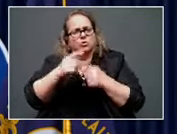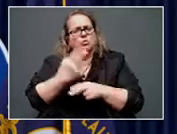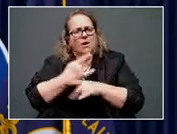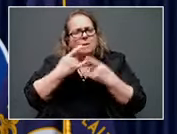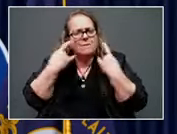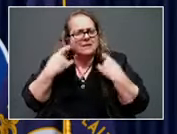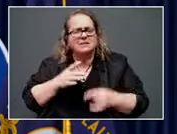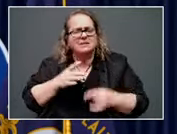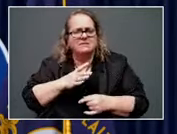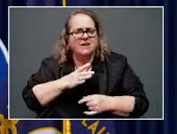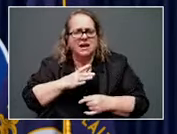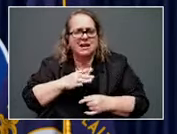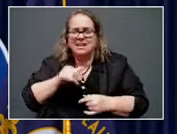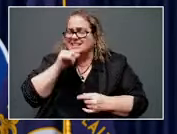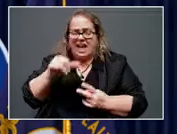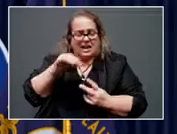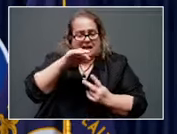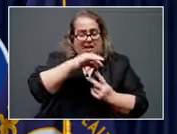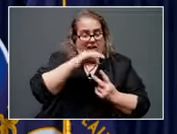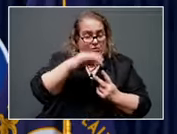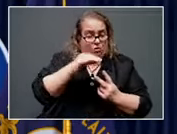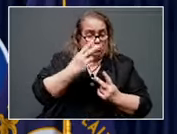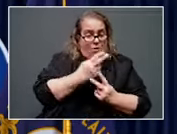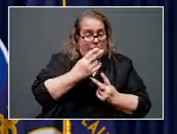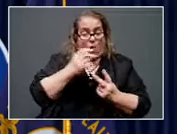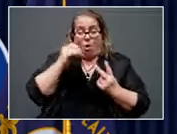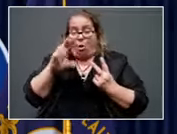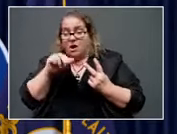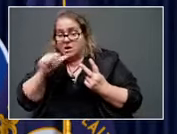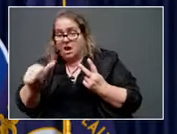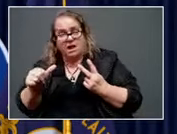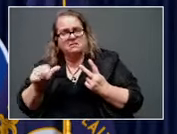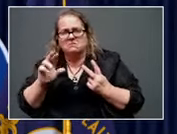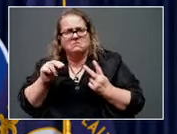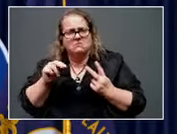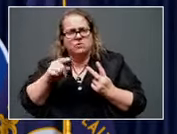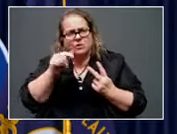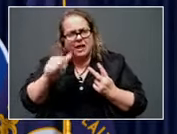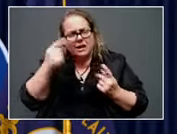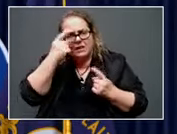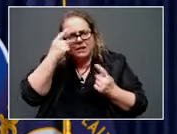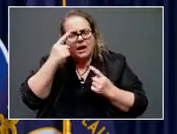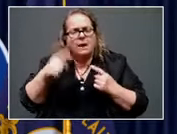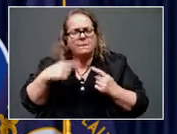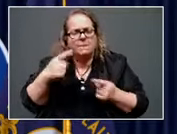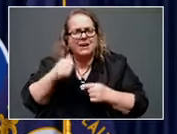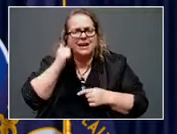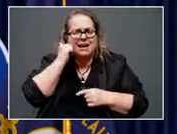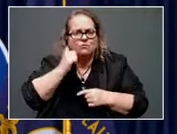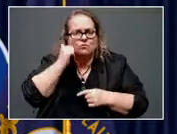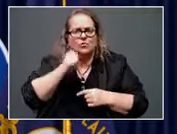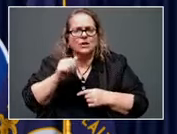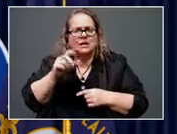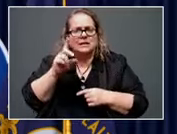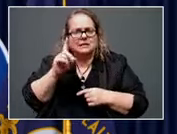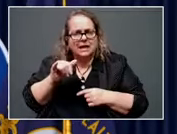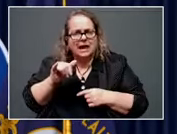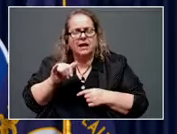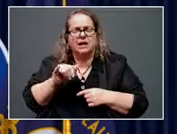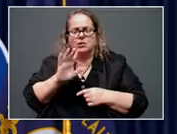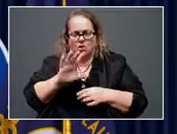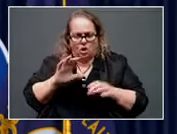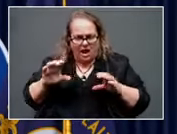either or decision on any given day. People should be thinking about each individual action and